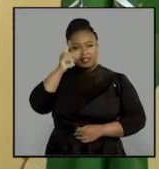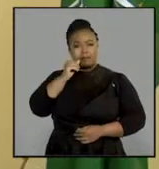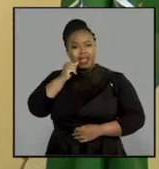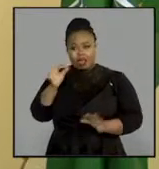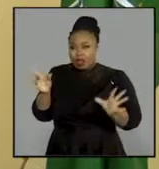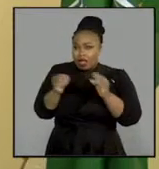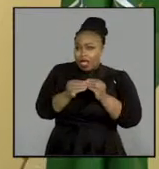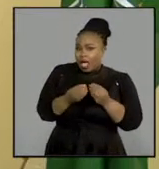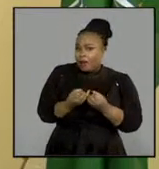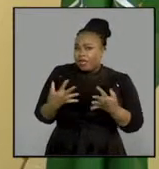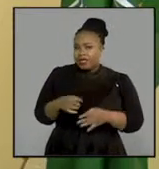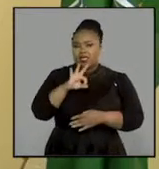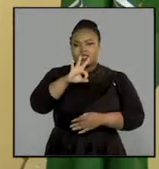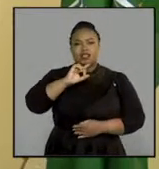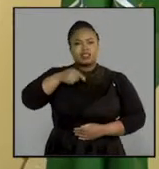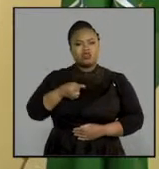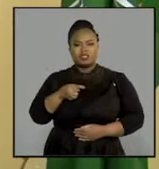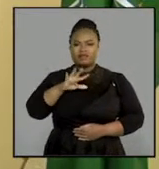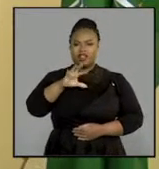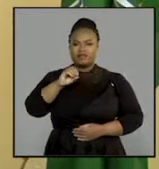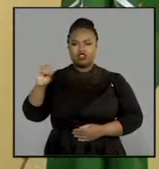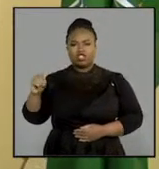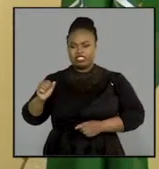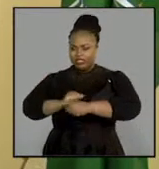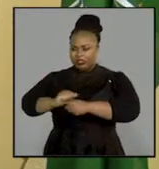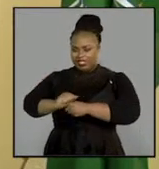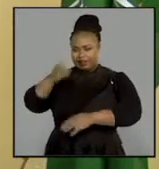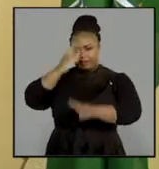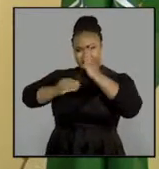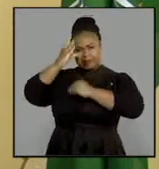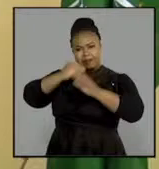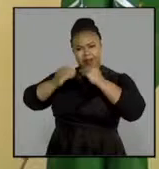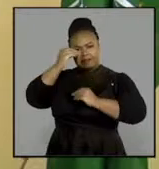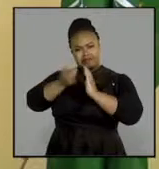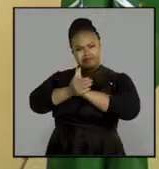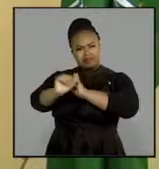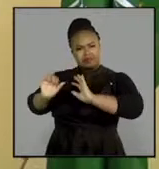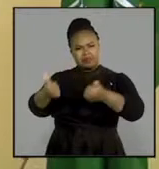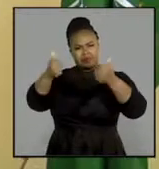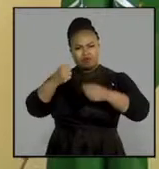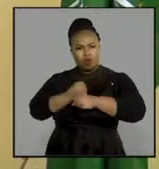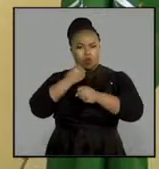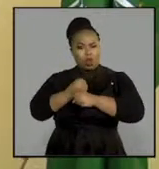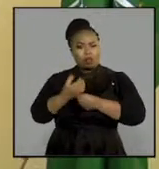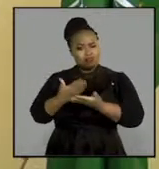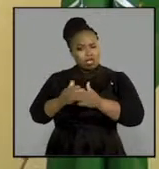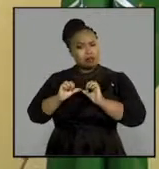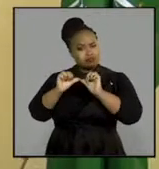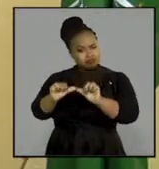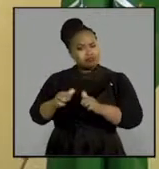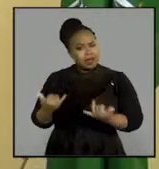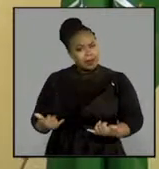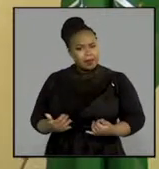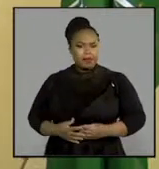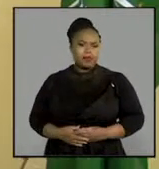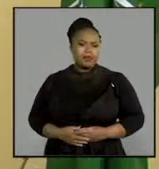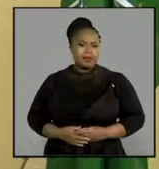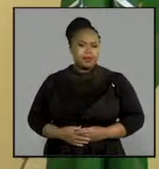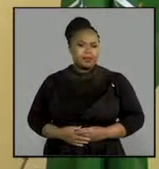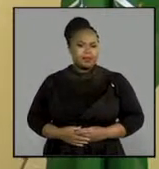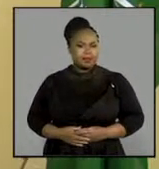offenses investigating officers have received specialized training to do their